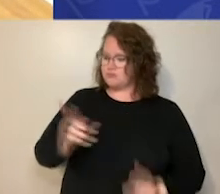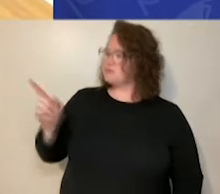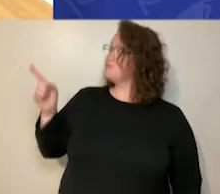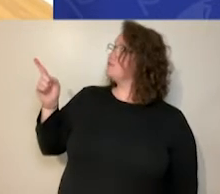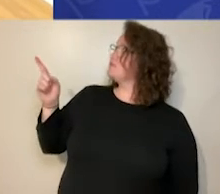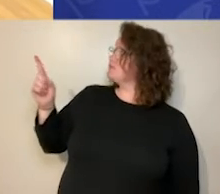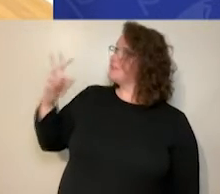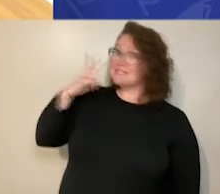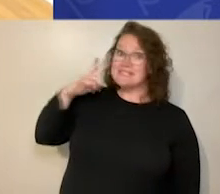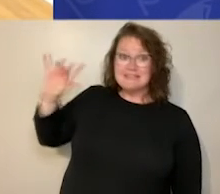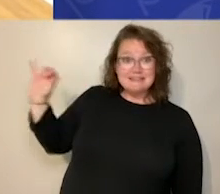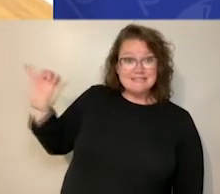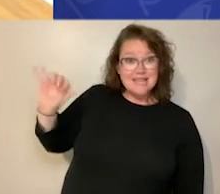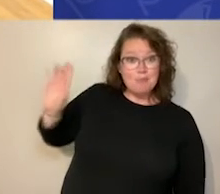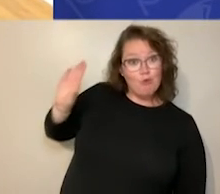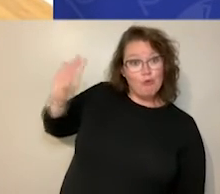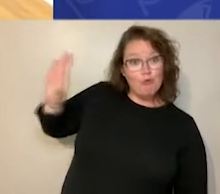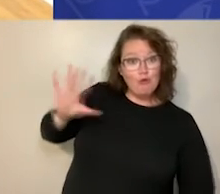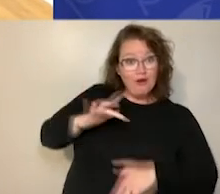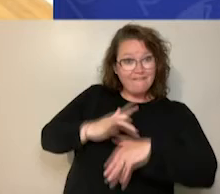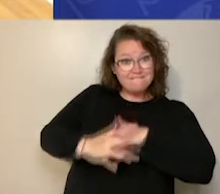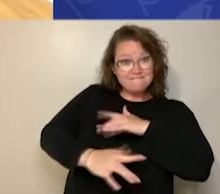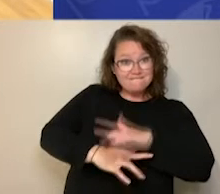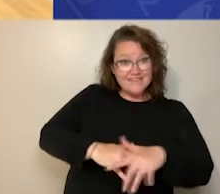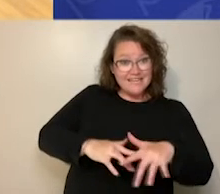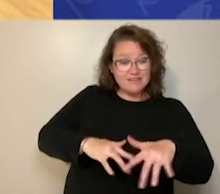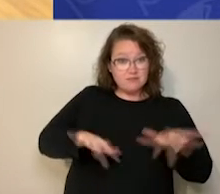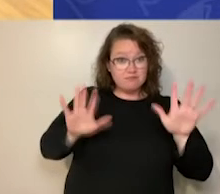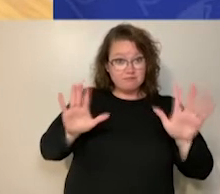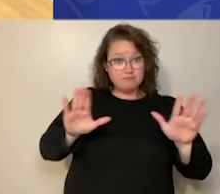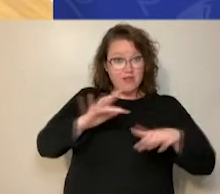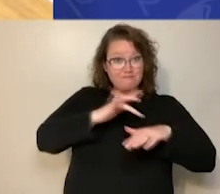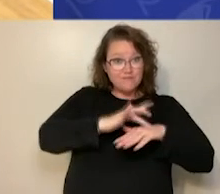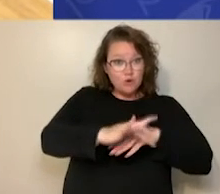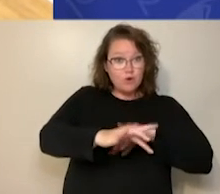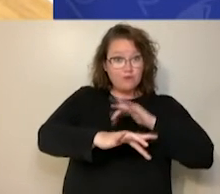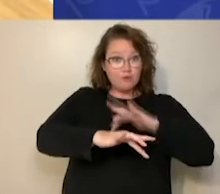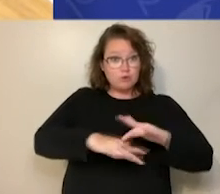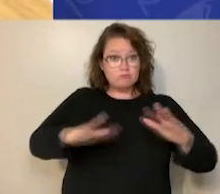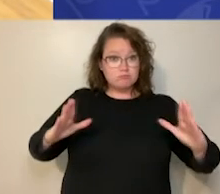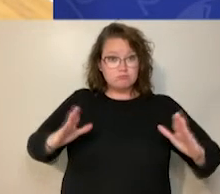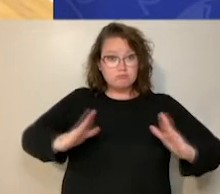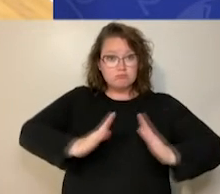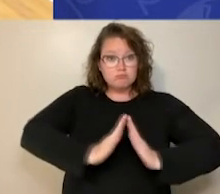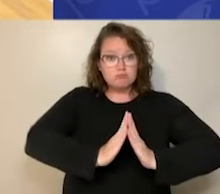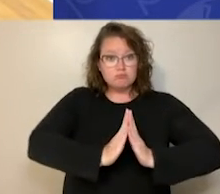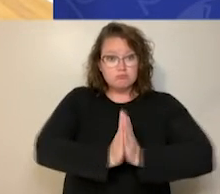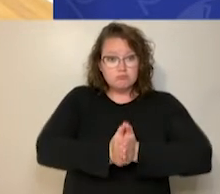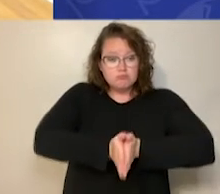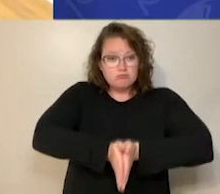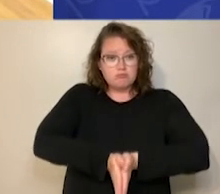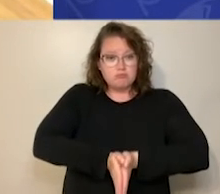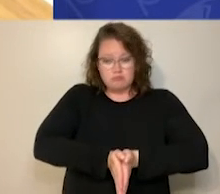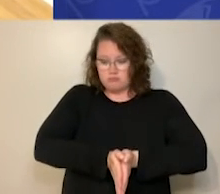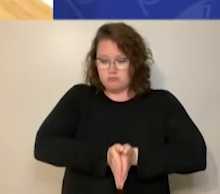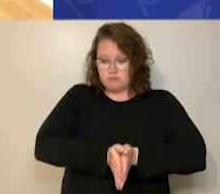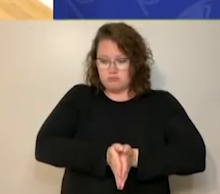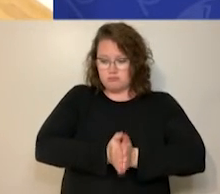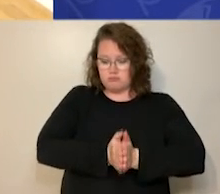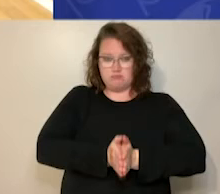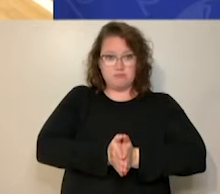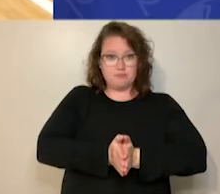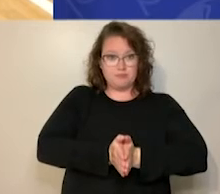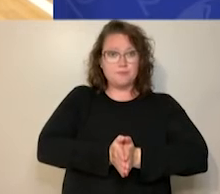heels touch. See if you can have your left foot and your right foot touching the whole way from your toes to